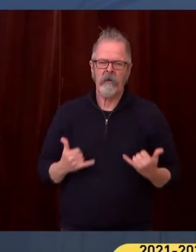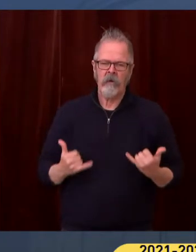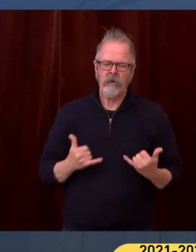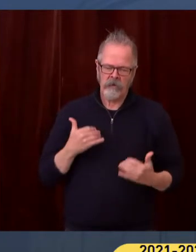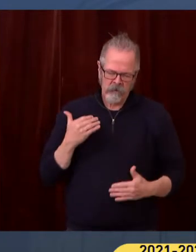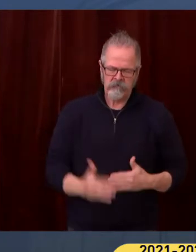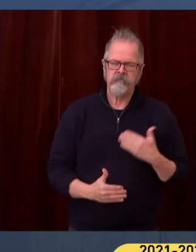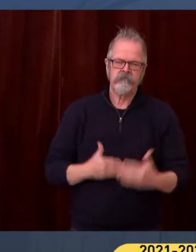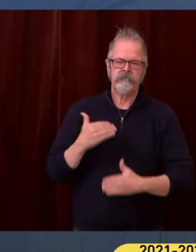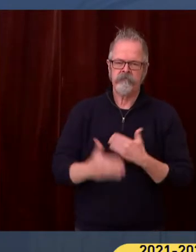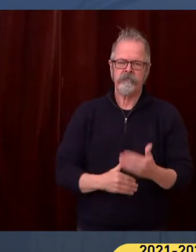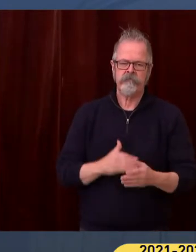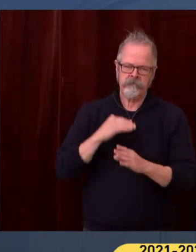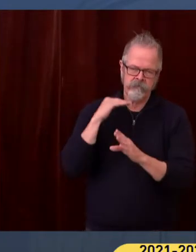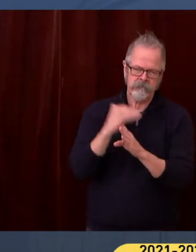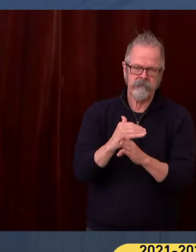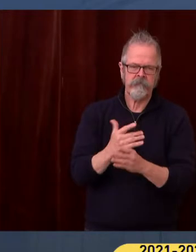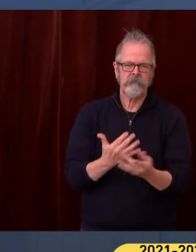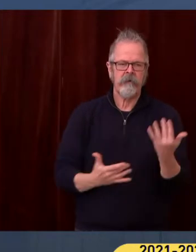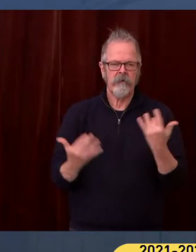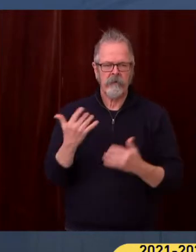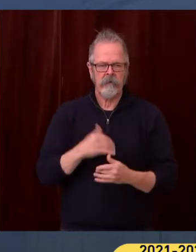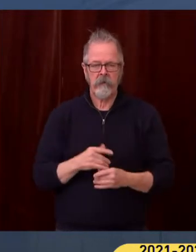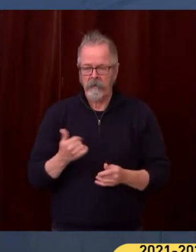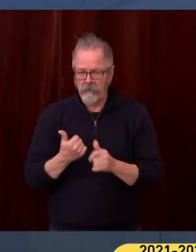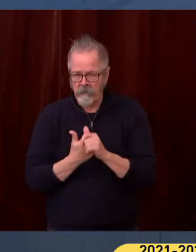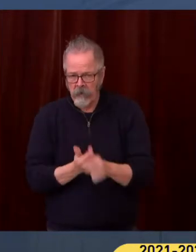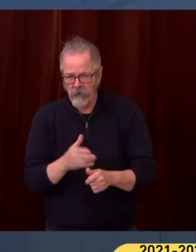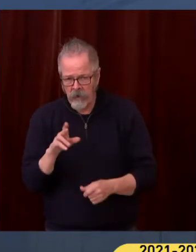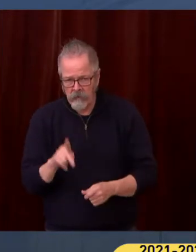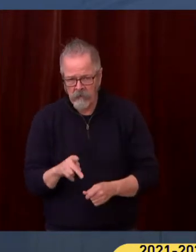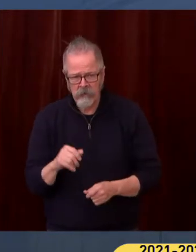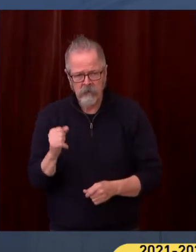How are aviation emissions addressed in your package of policies?